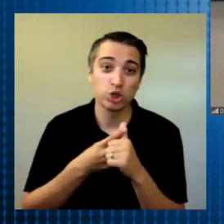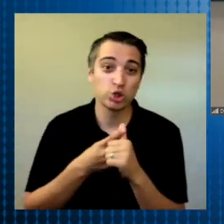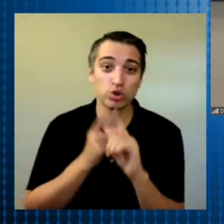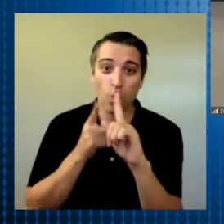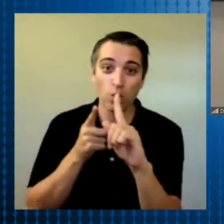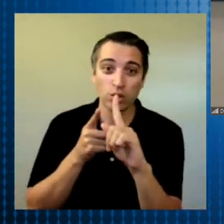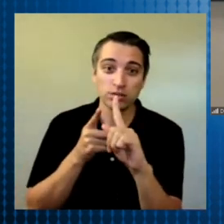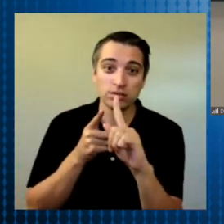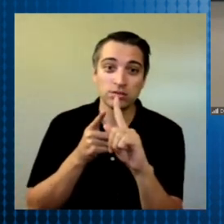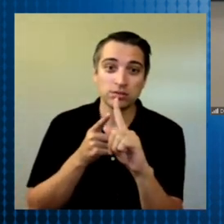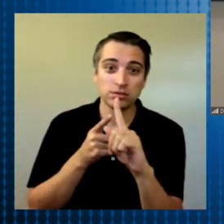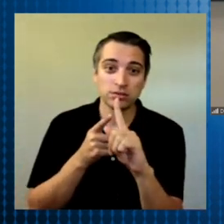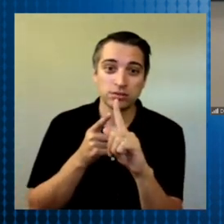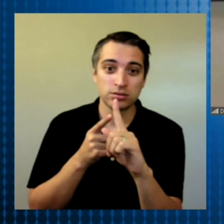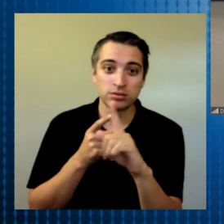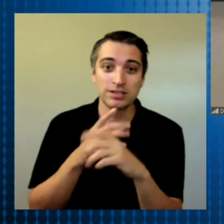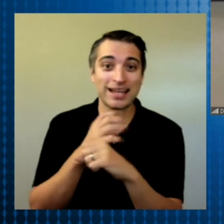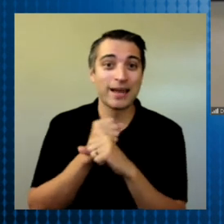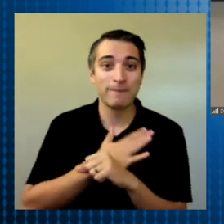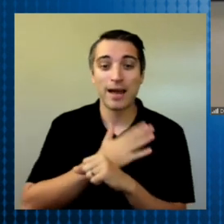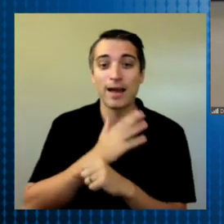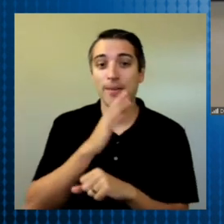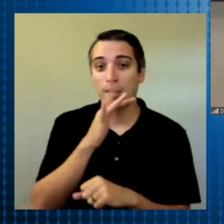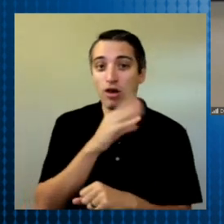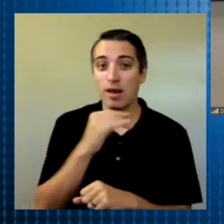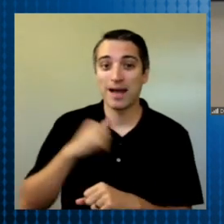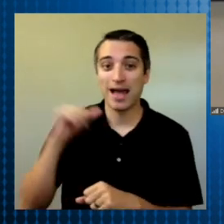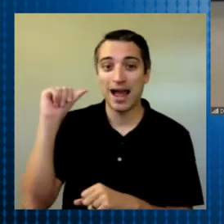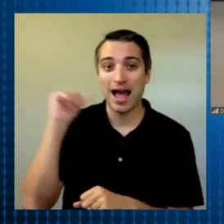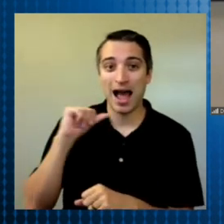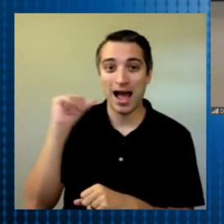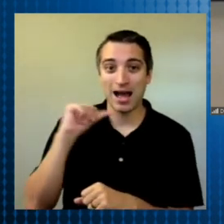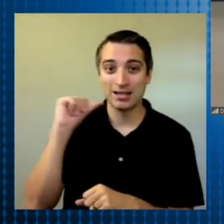mother and my Aunt Corrine two homes.